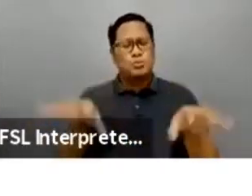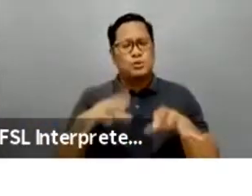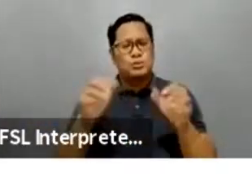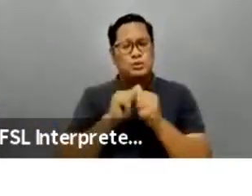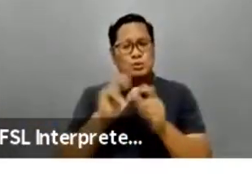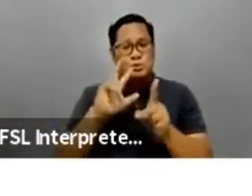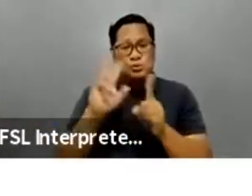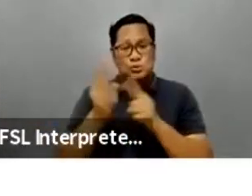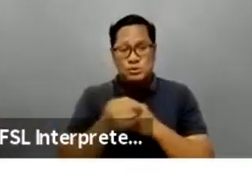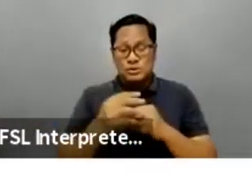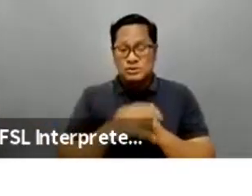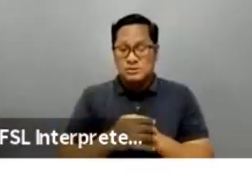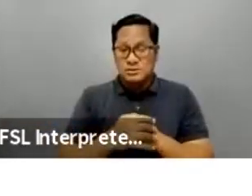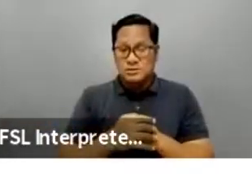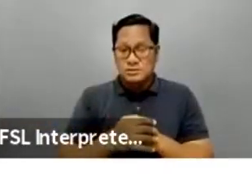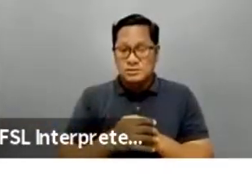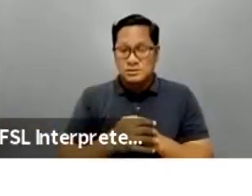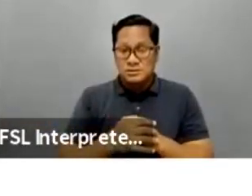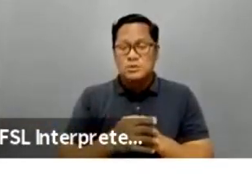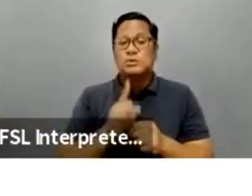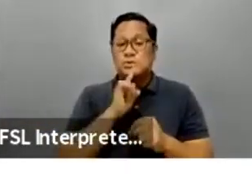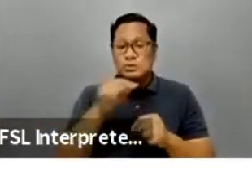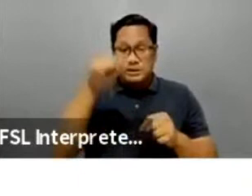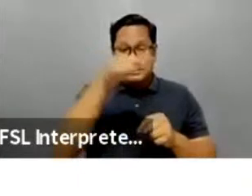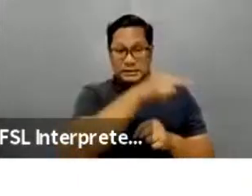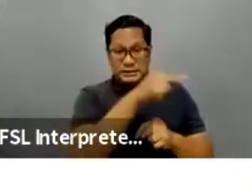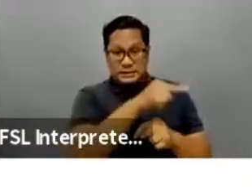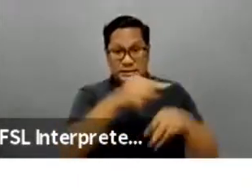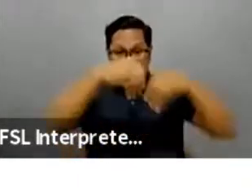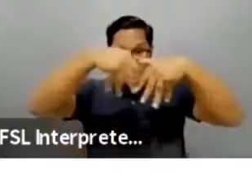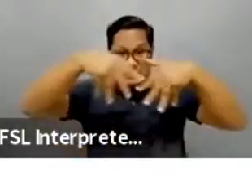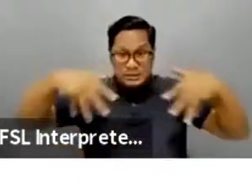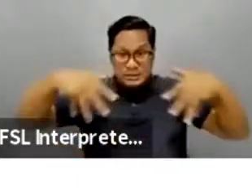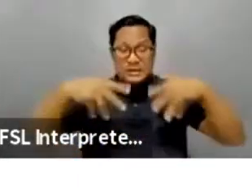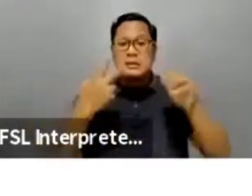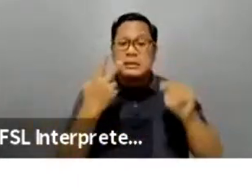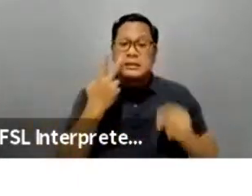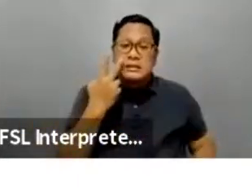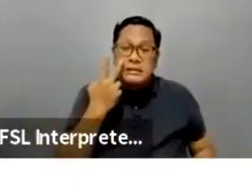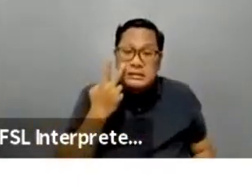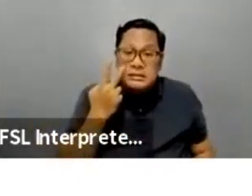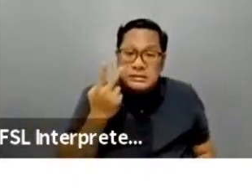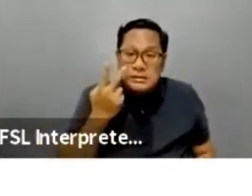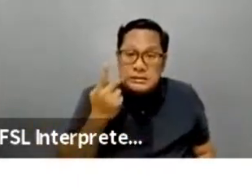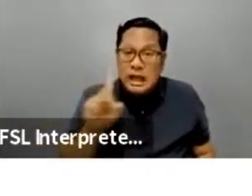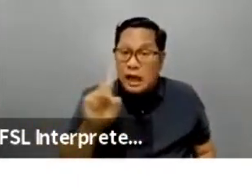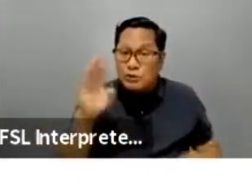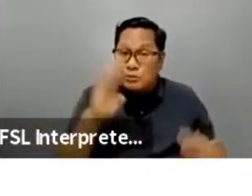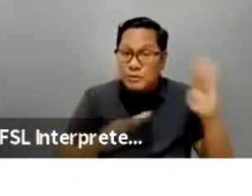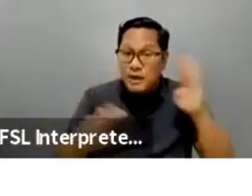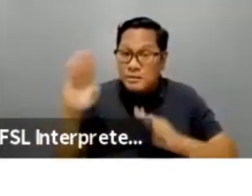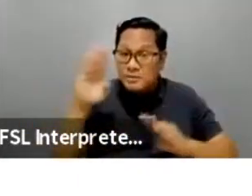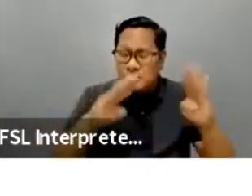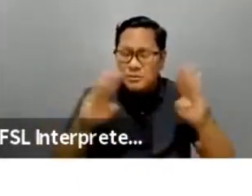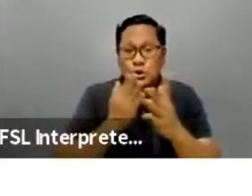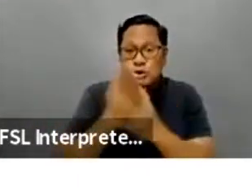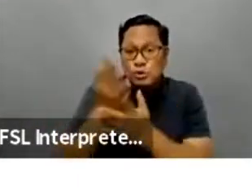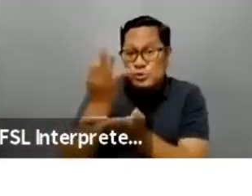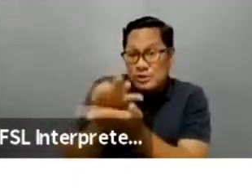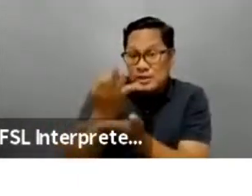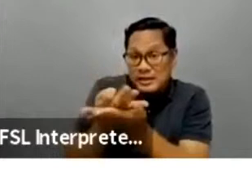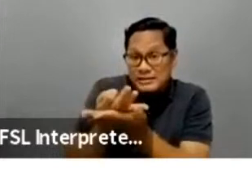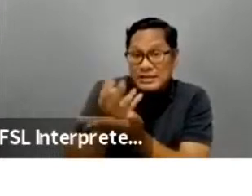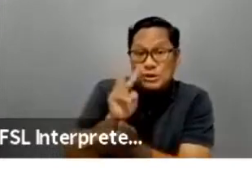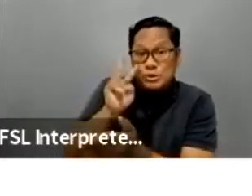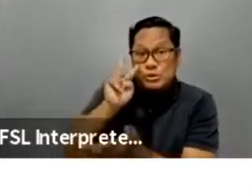what has it done? In this diagram, you can just see here, halimbawa yung problema lang, just from financing. Just look at the